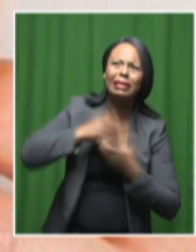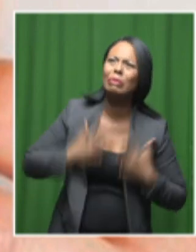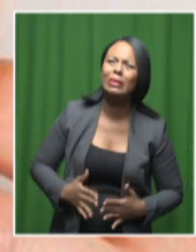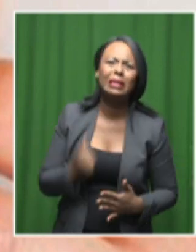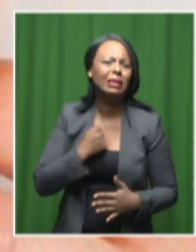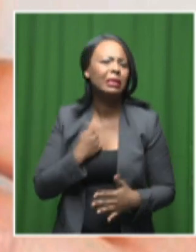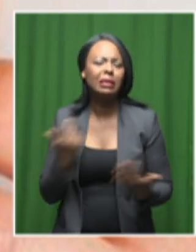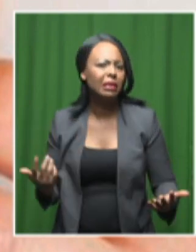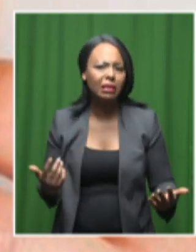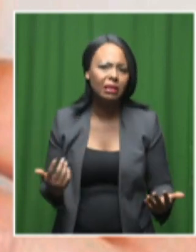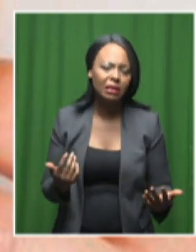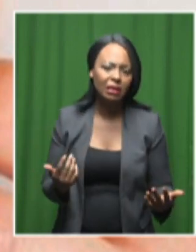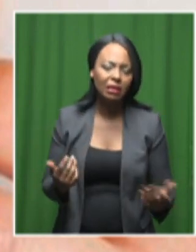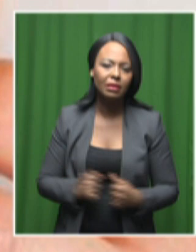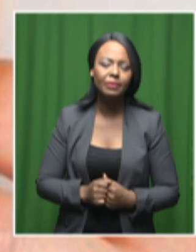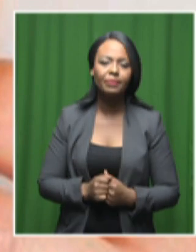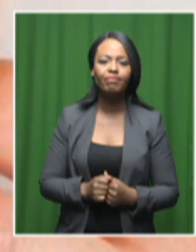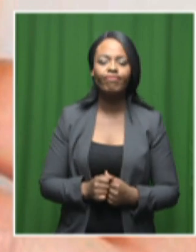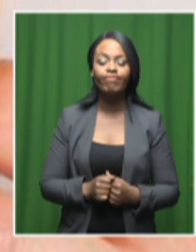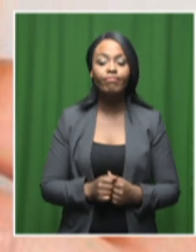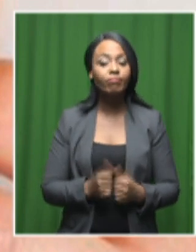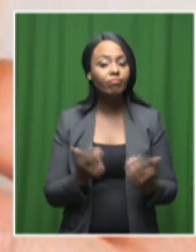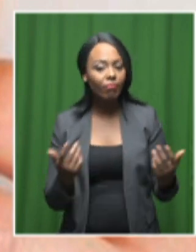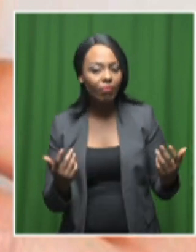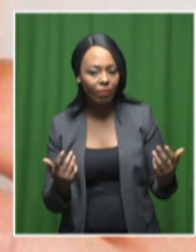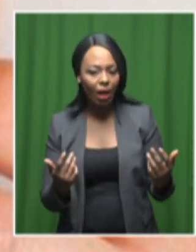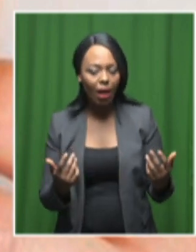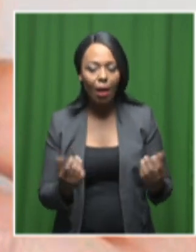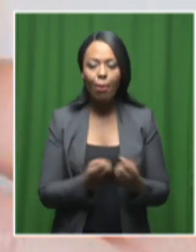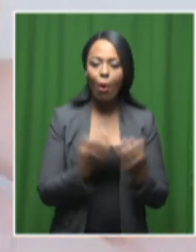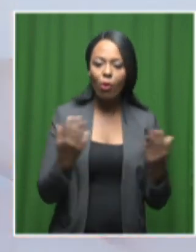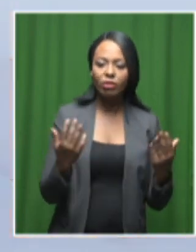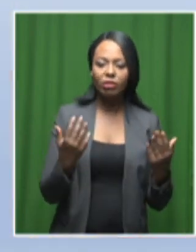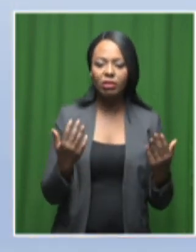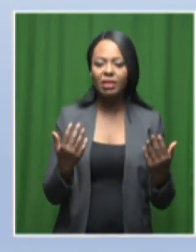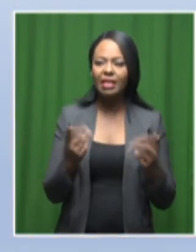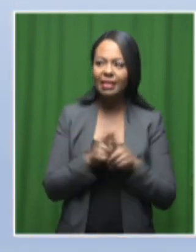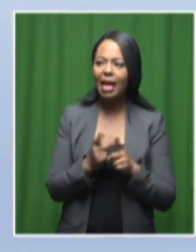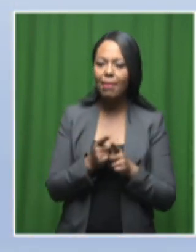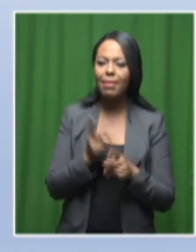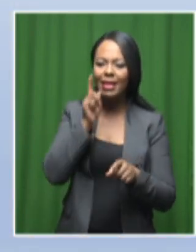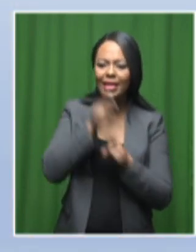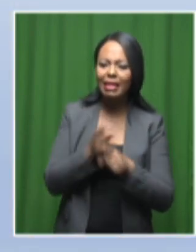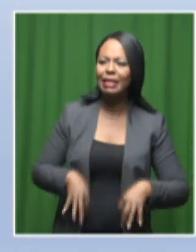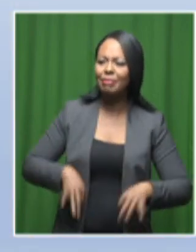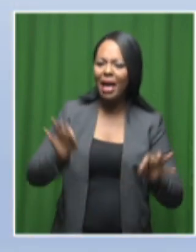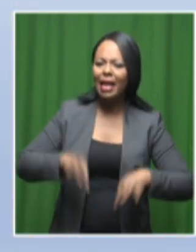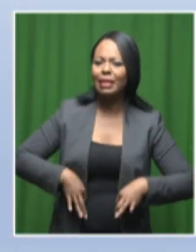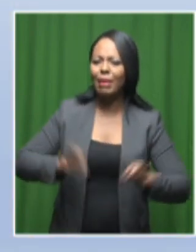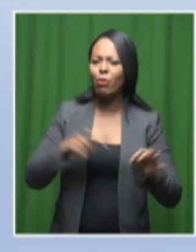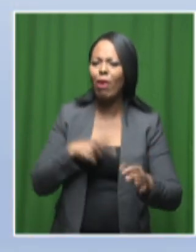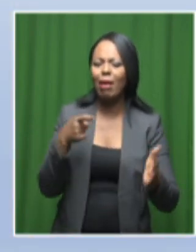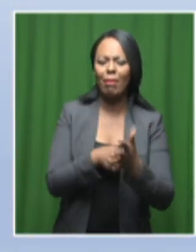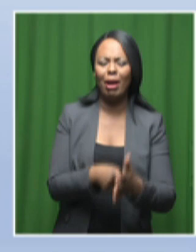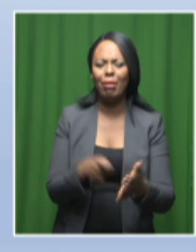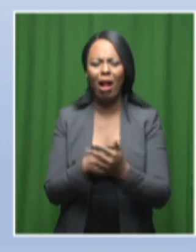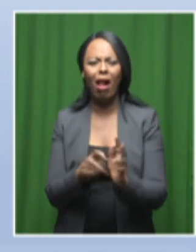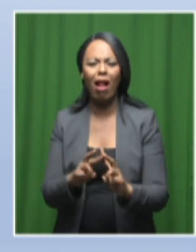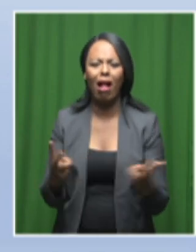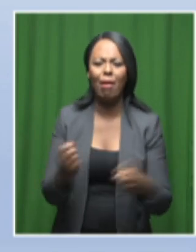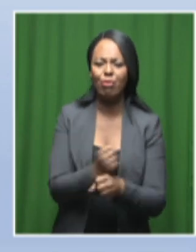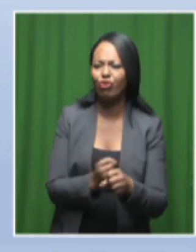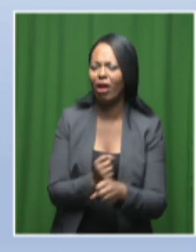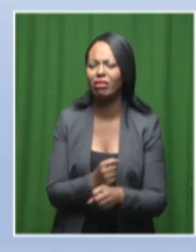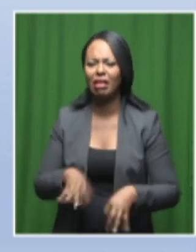not the case. Furthermore, there's a bit of a burden on finances. Again, it depends on the severity of the disease, but